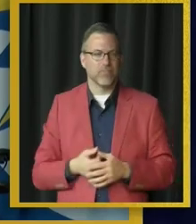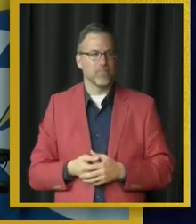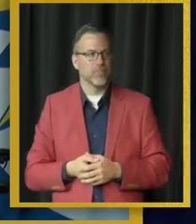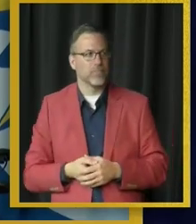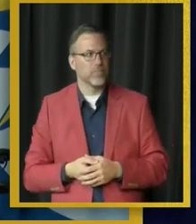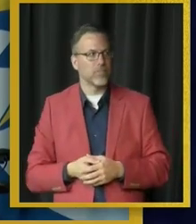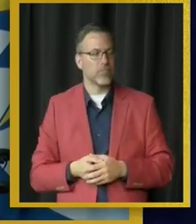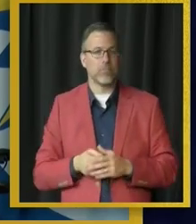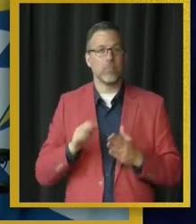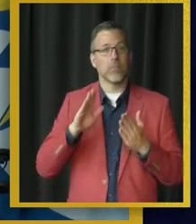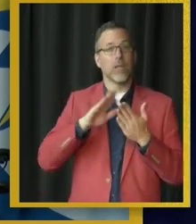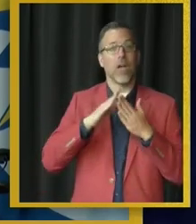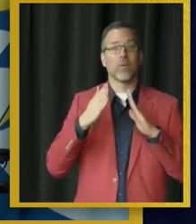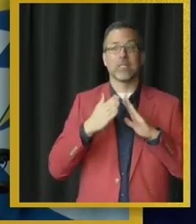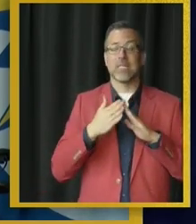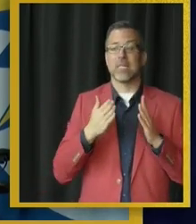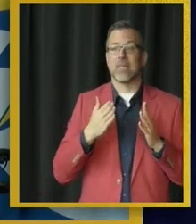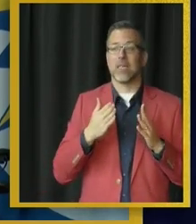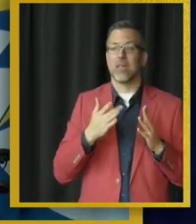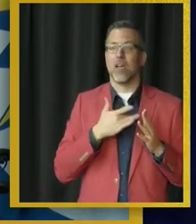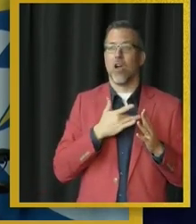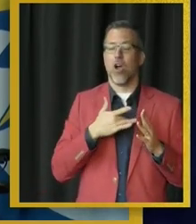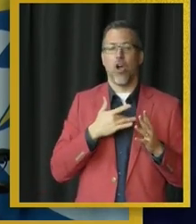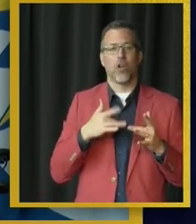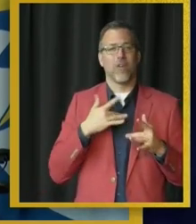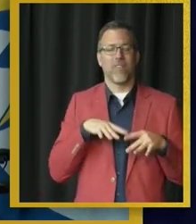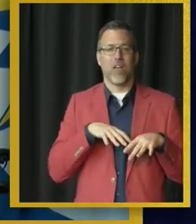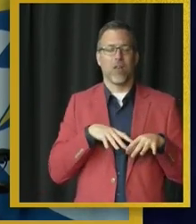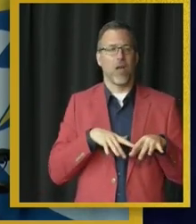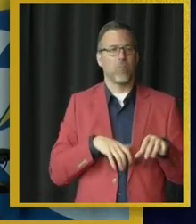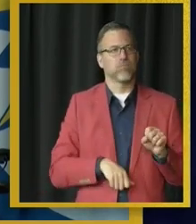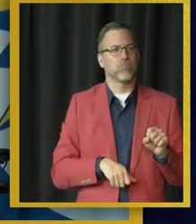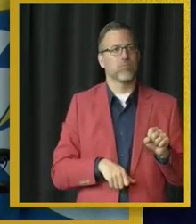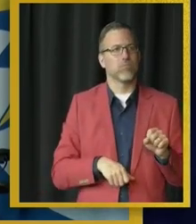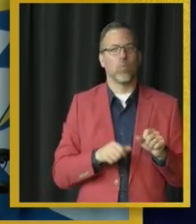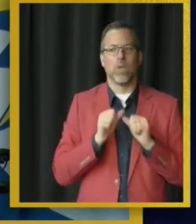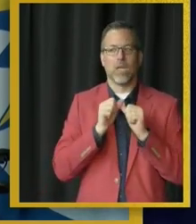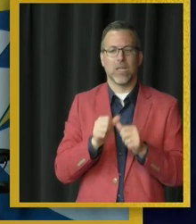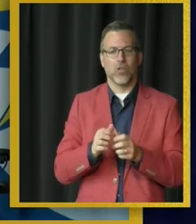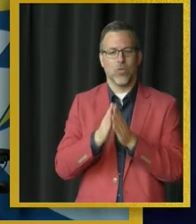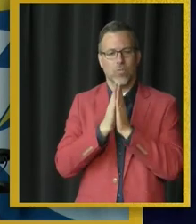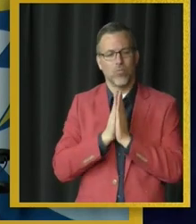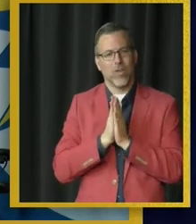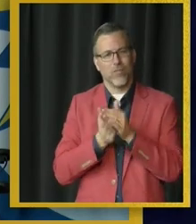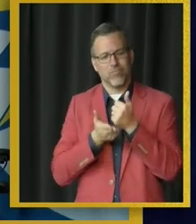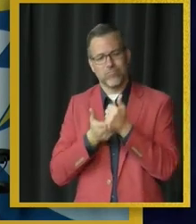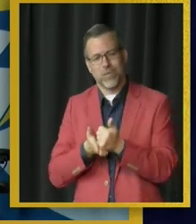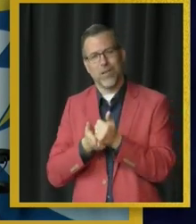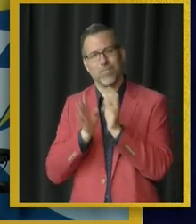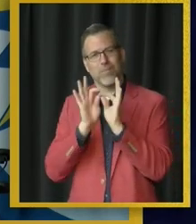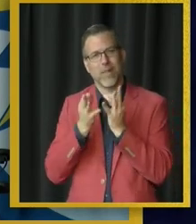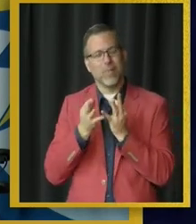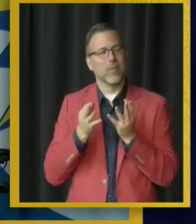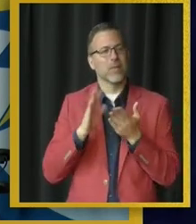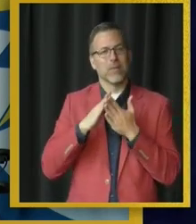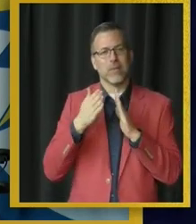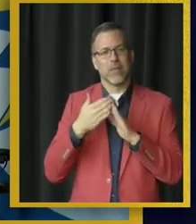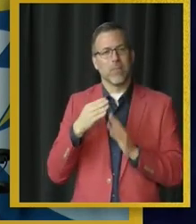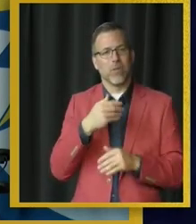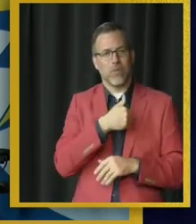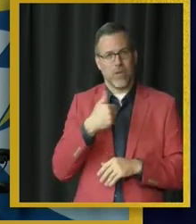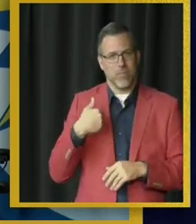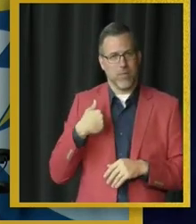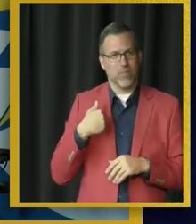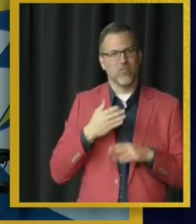Our city's heart was shattered, and we continue to pray for and assist the families and the community members